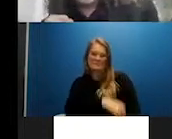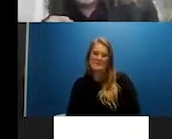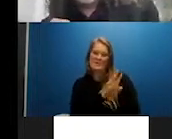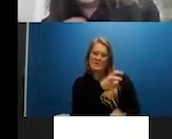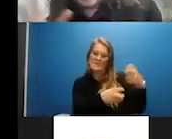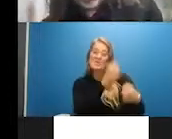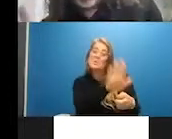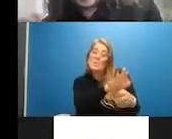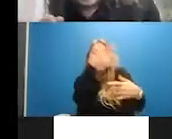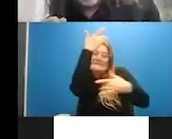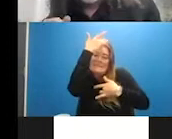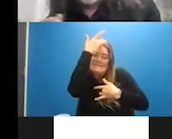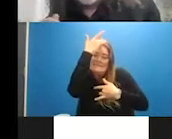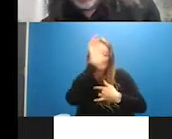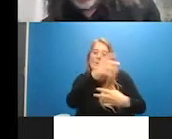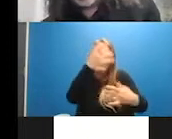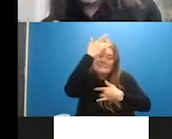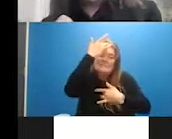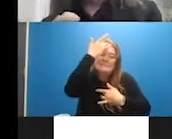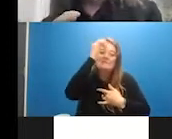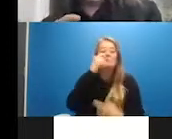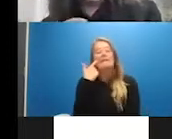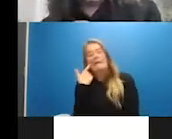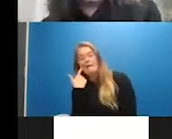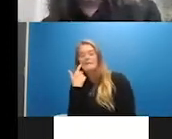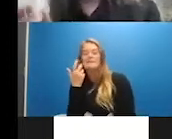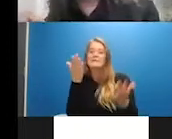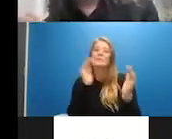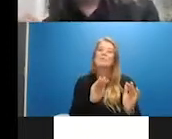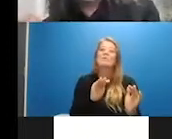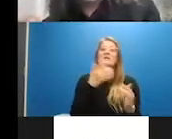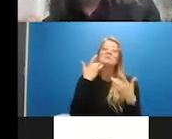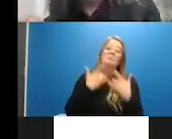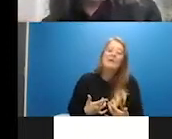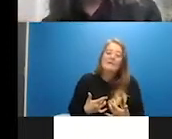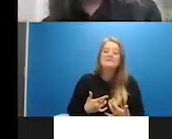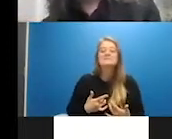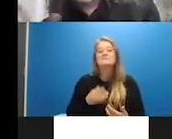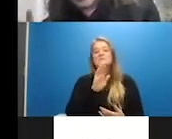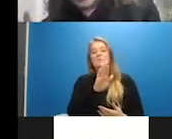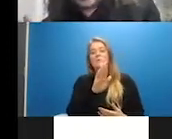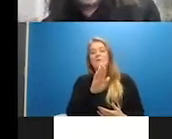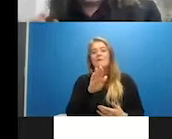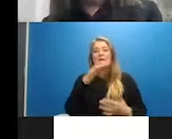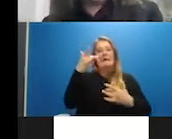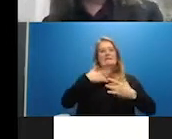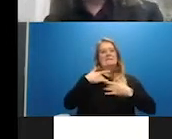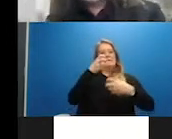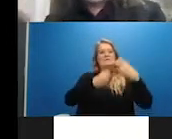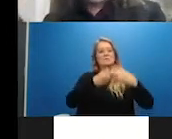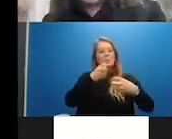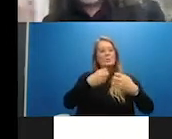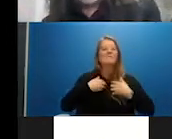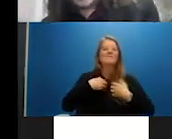sick. You're pathological. You are an addict. You're depressed. You have an anxiety disorder. You're bipolar.